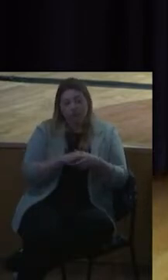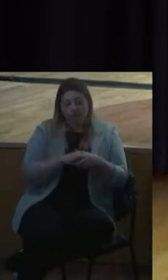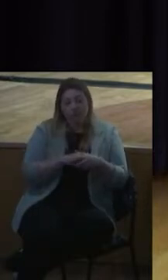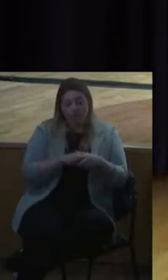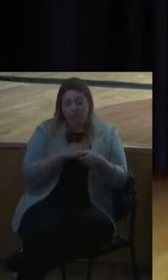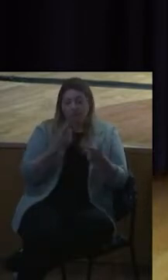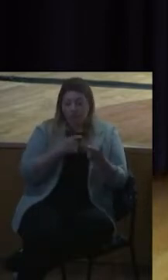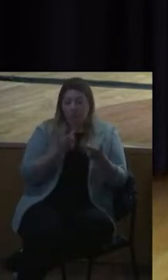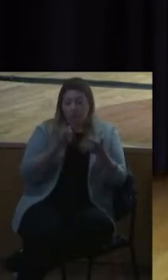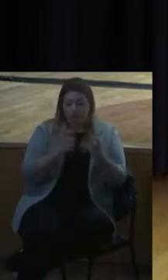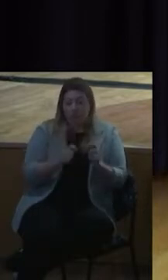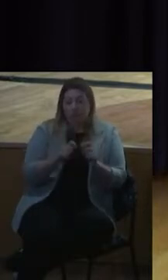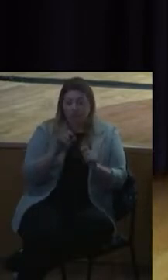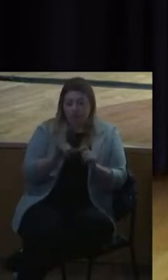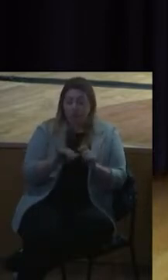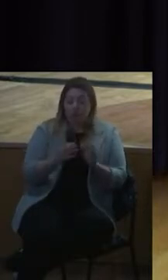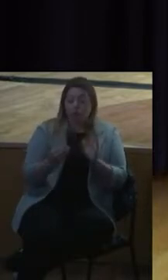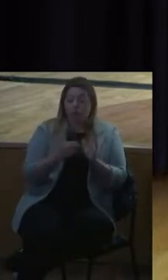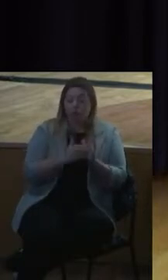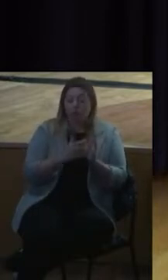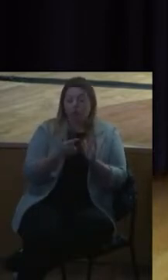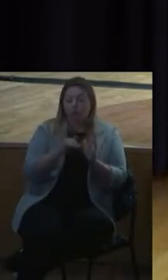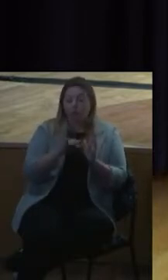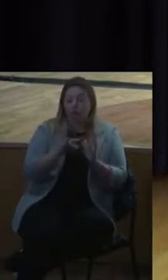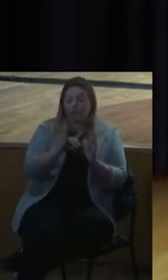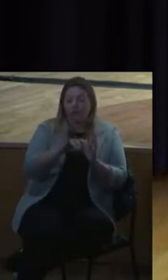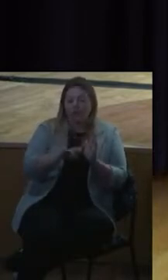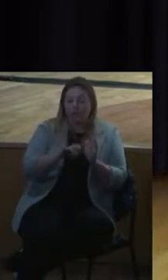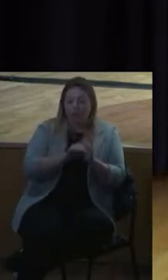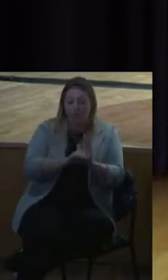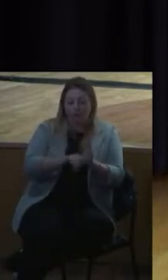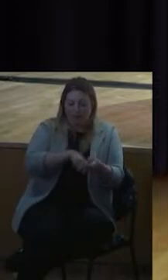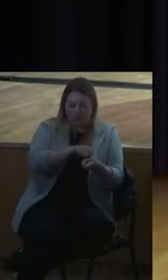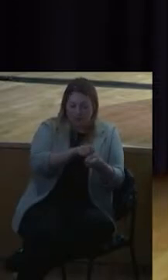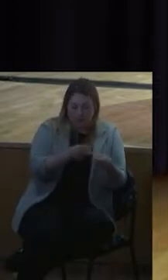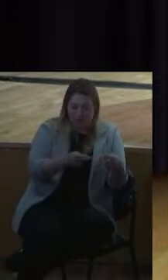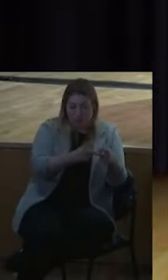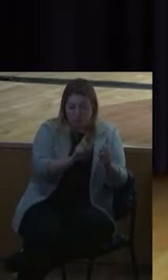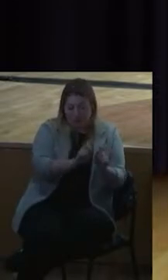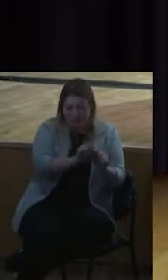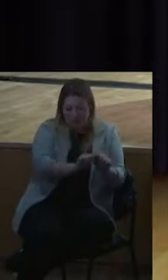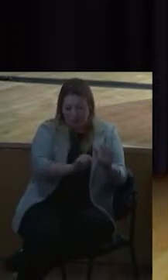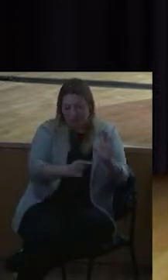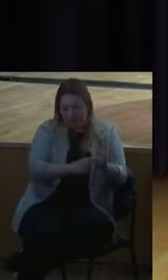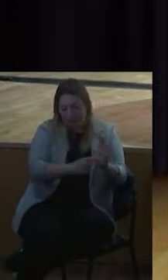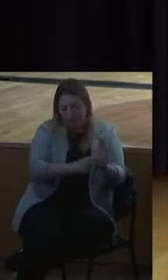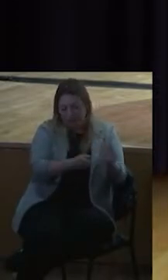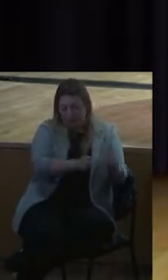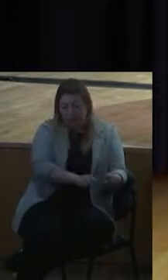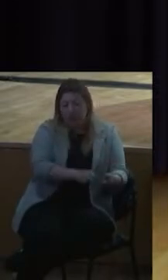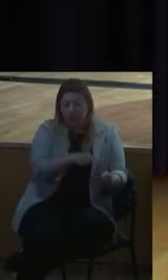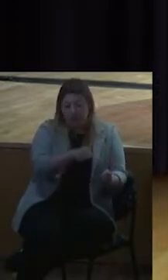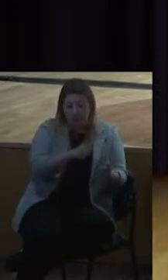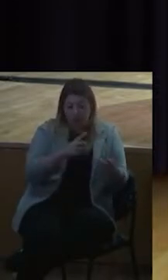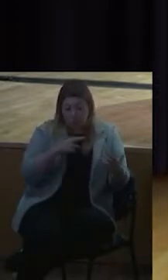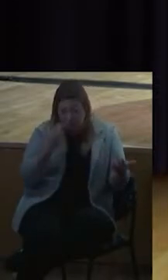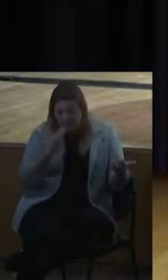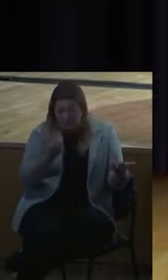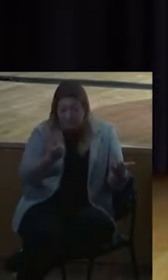We're trying that regenerative model in certain spaces that can kind of afford that and take that gamble and run that